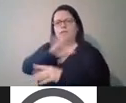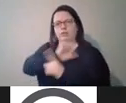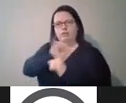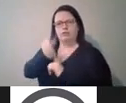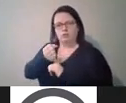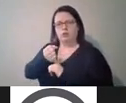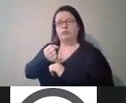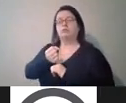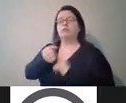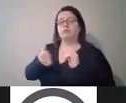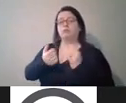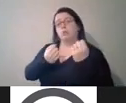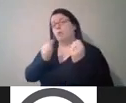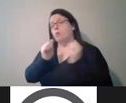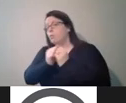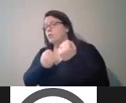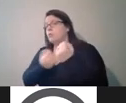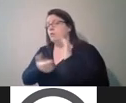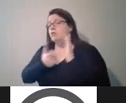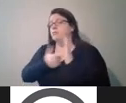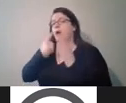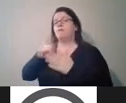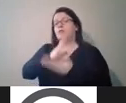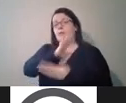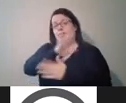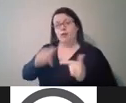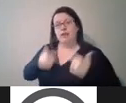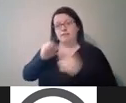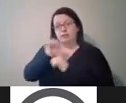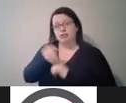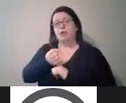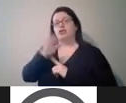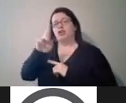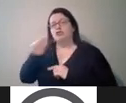they're talking about their living situation and the risks around that, for example?